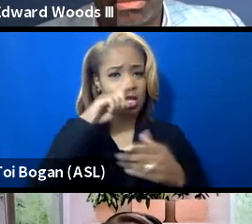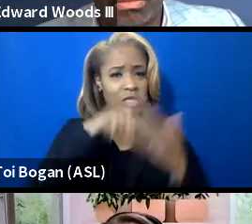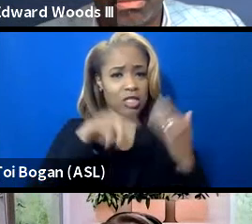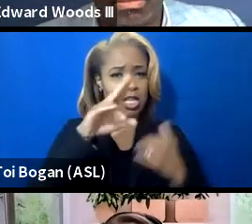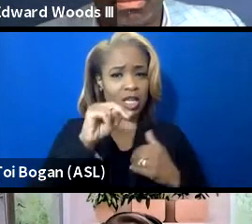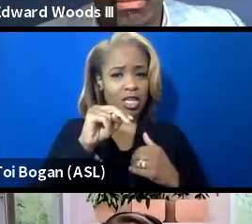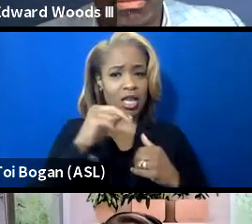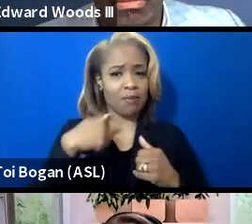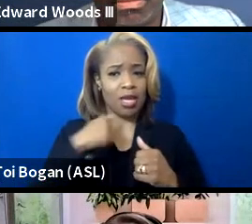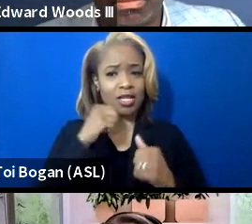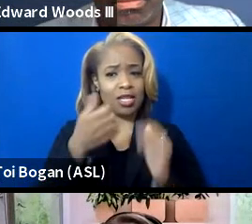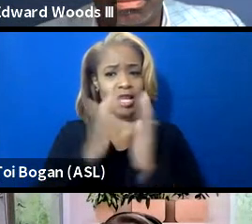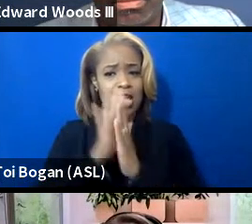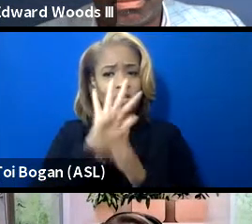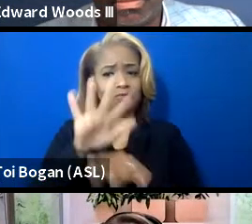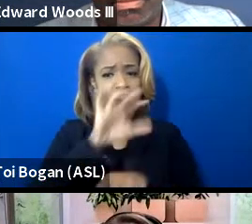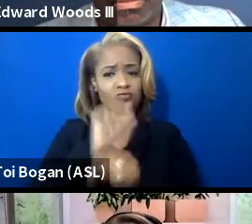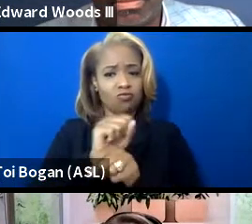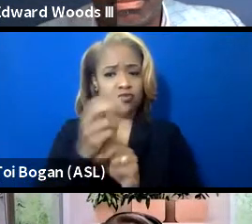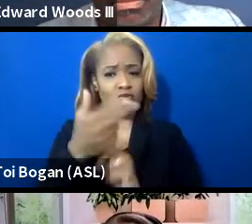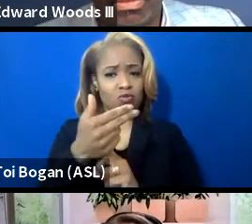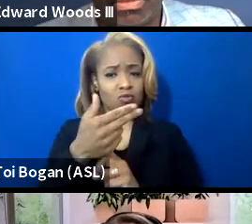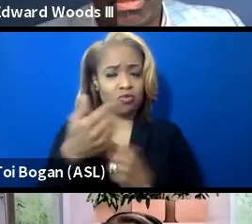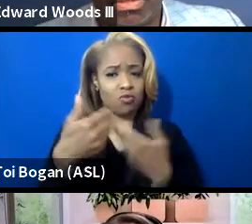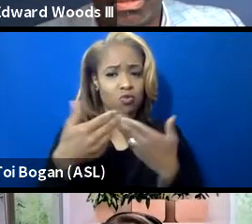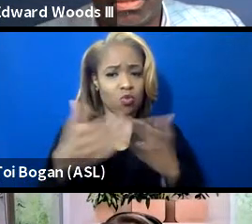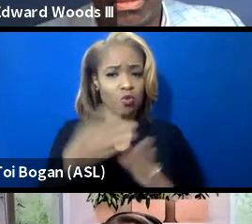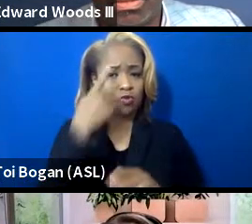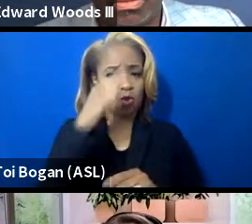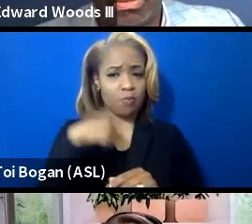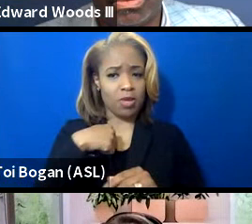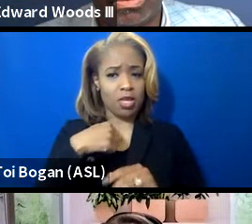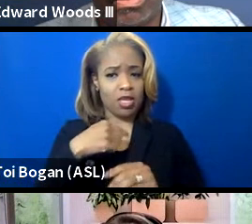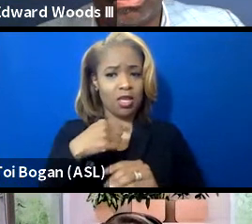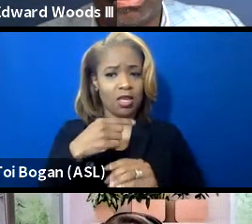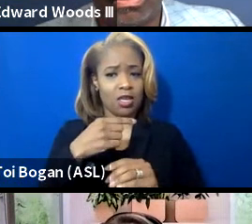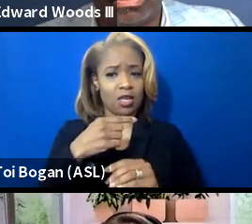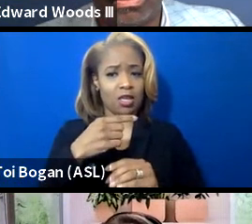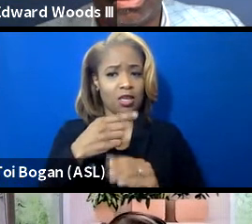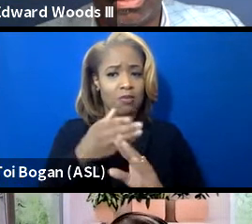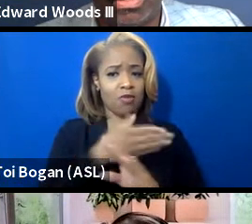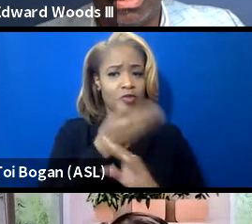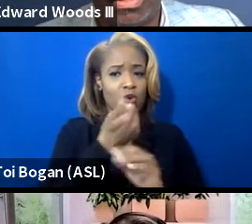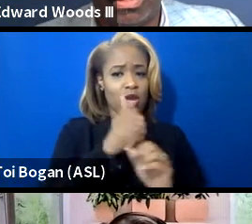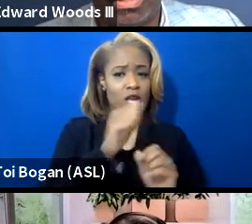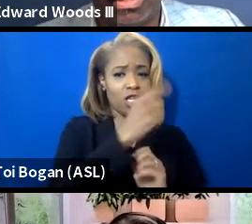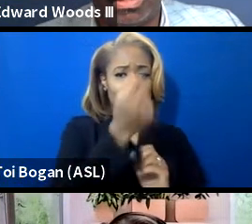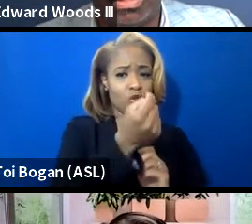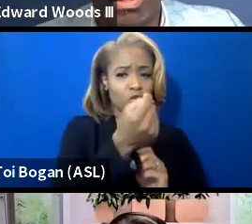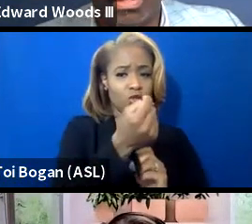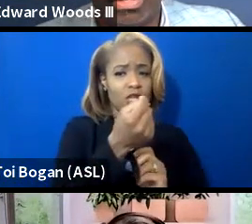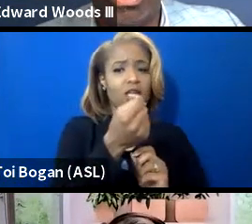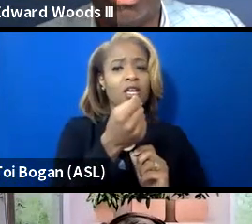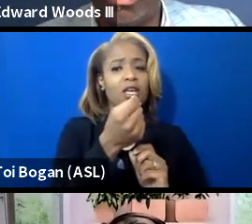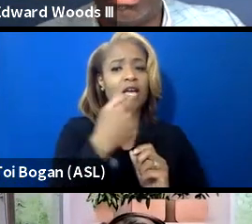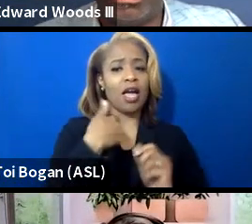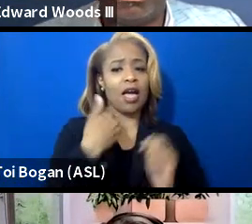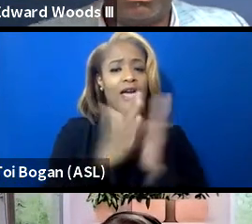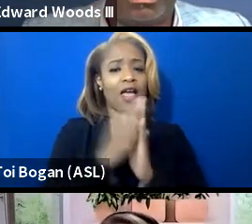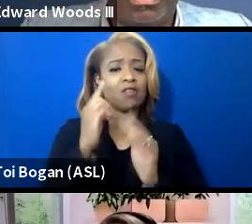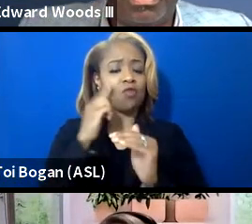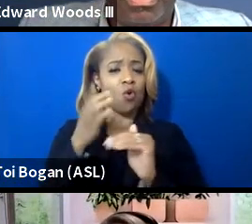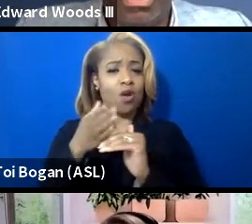didn't ask you to reserve a hotel room for me before any of the Tuesday meetings. They were all after.